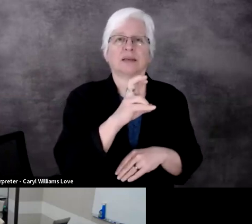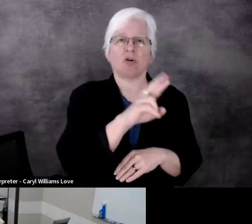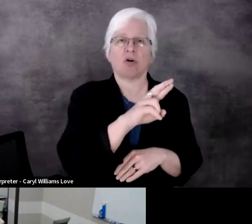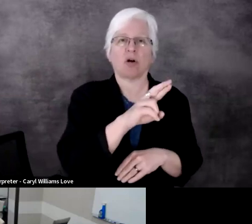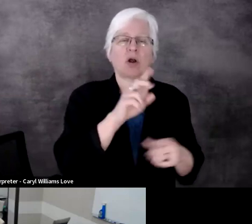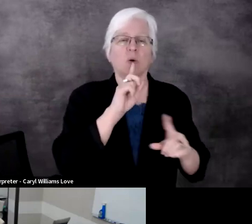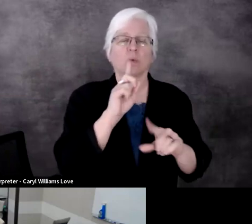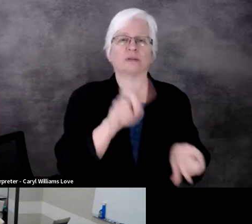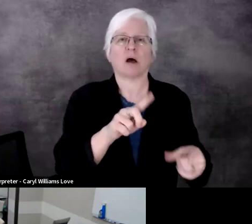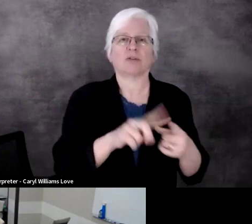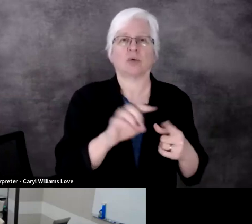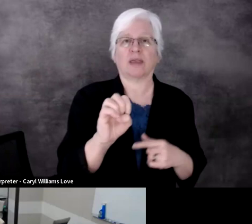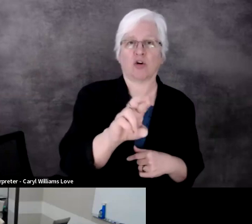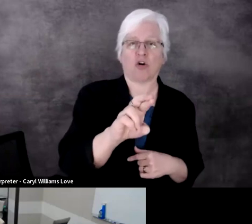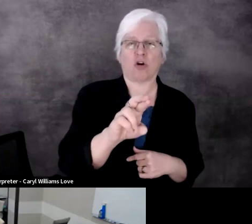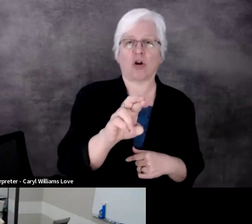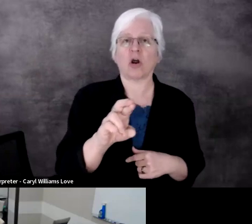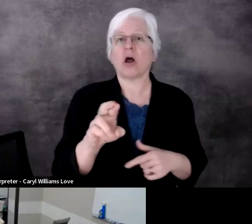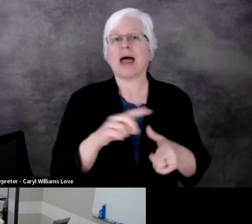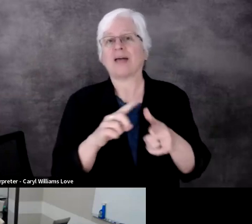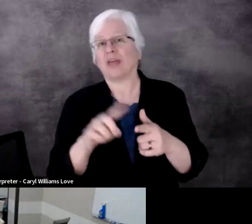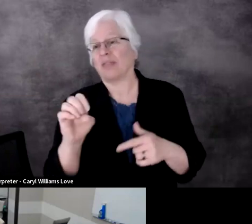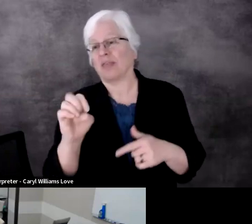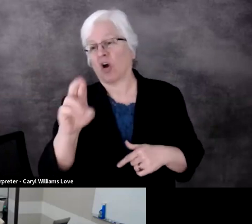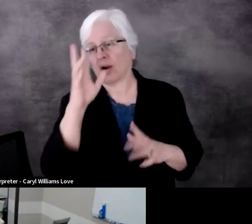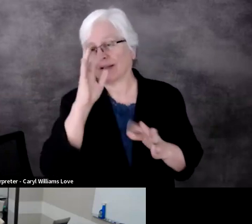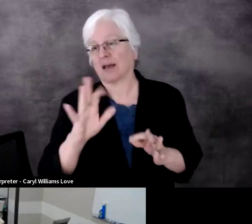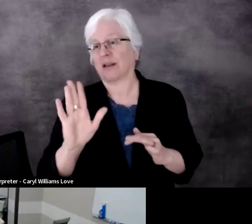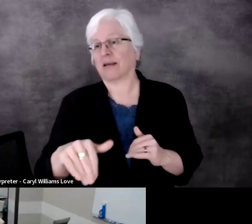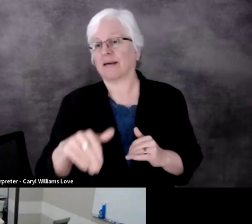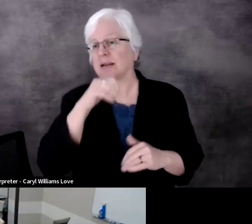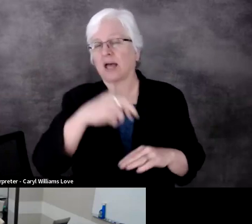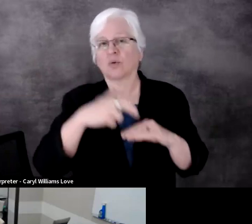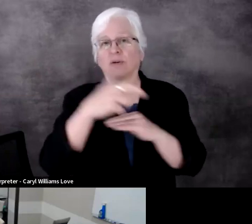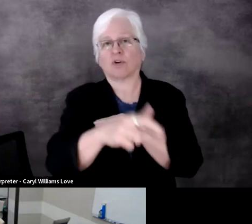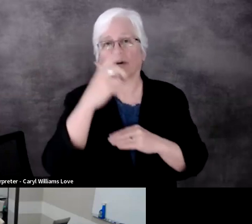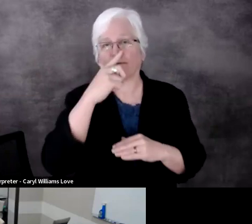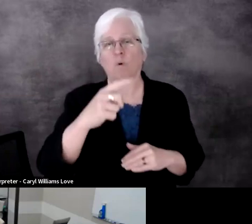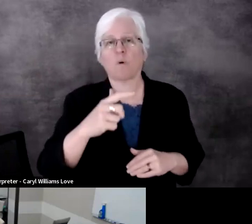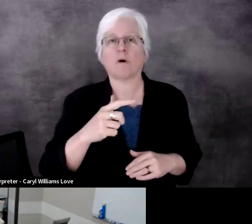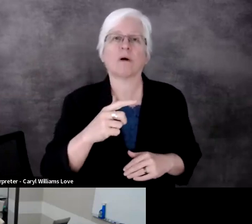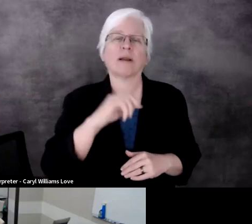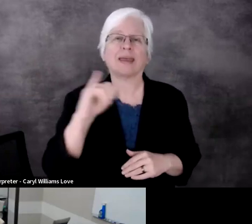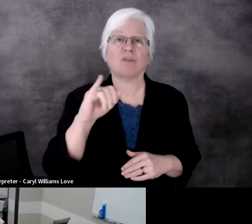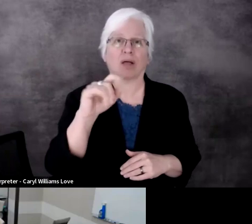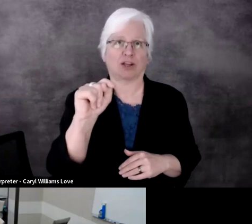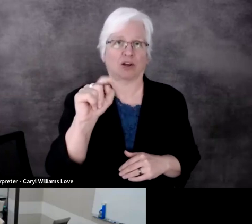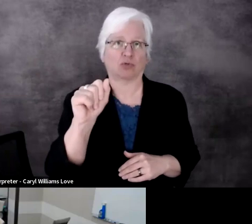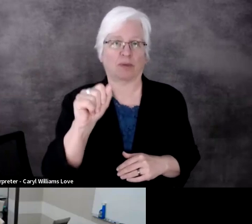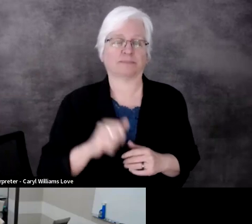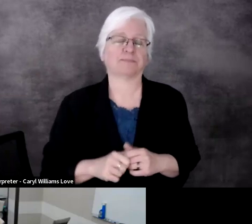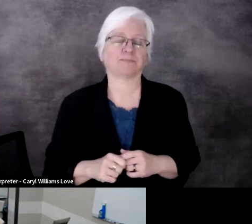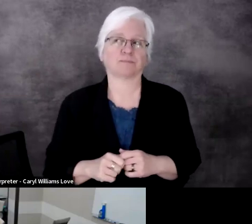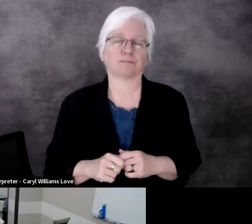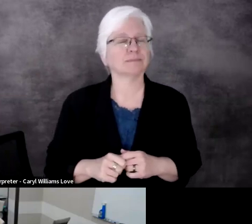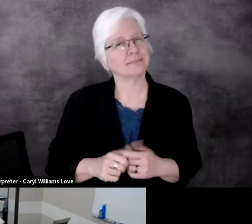therefore ERs decided not to refer for involuntary treatment. But based on the comments also made about